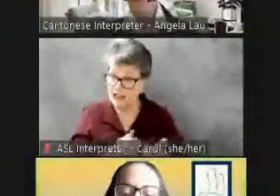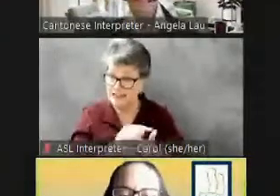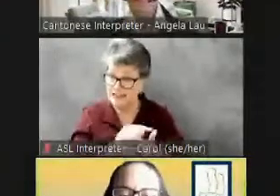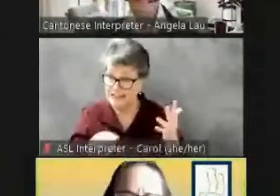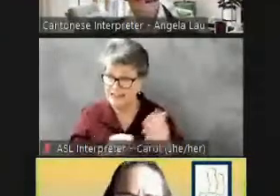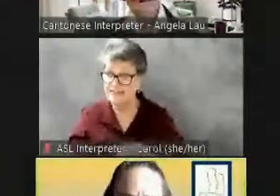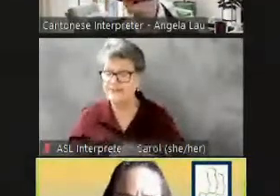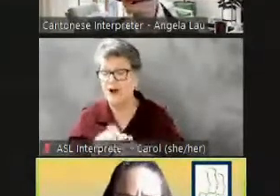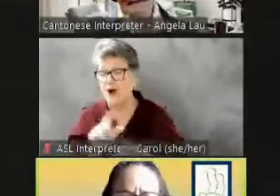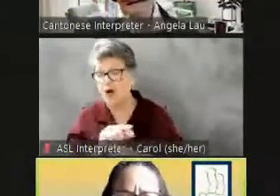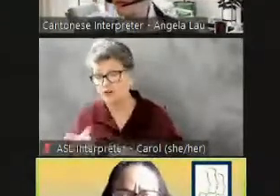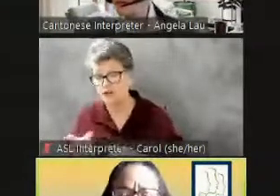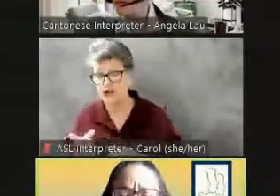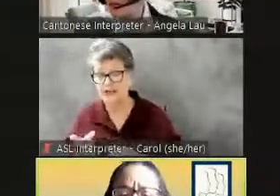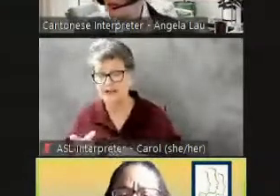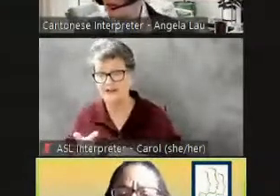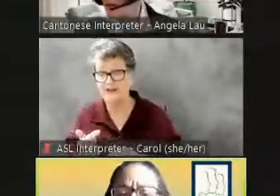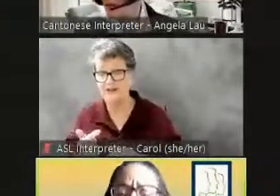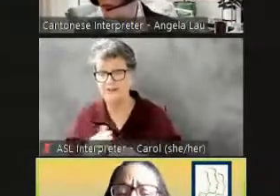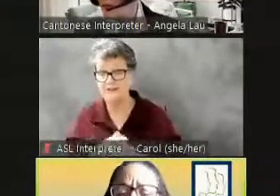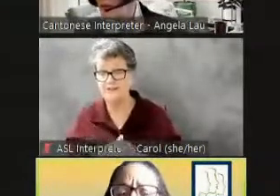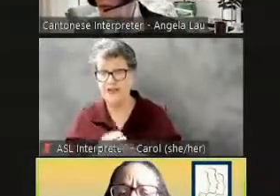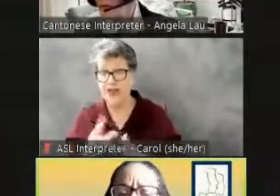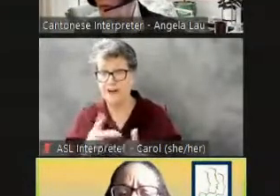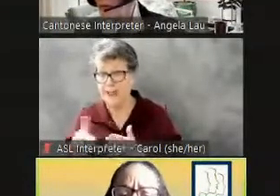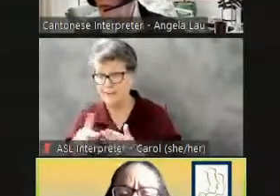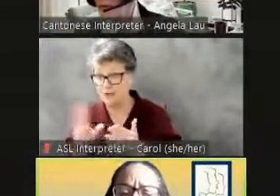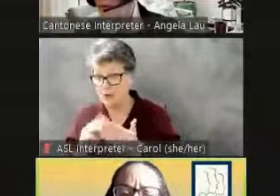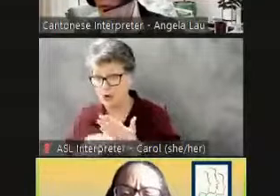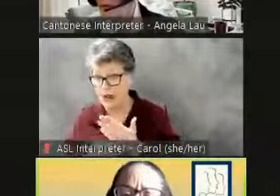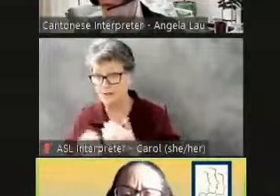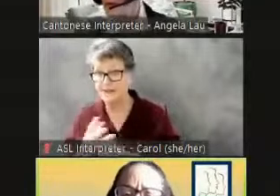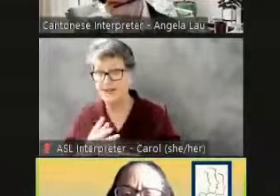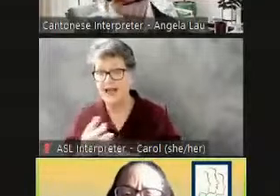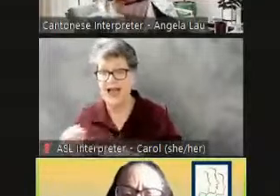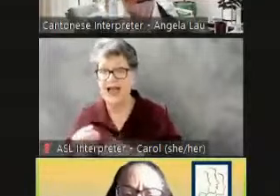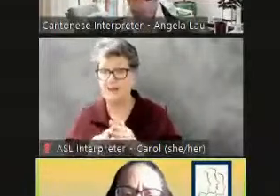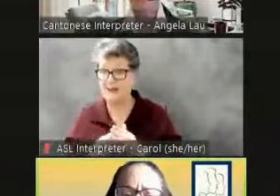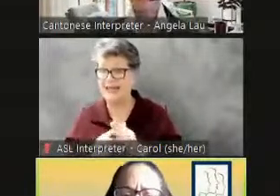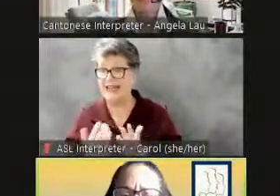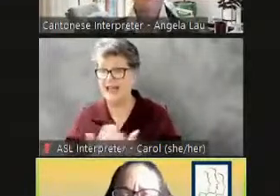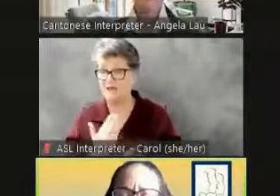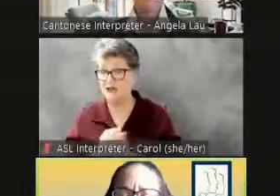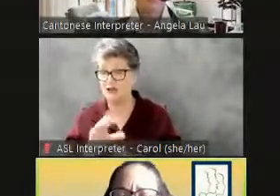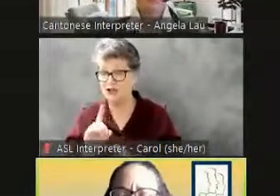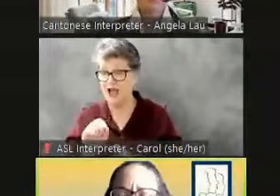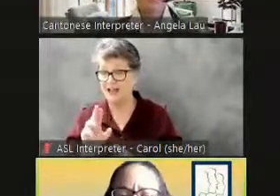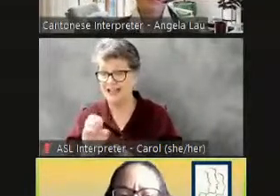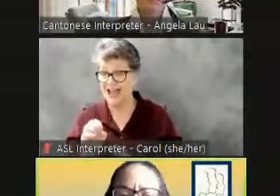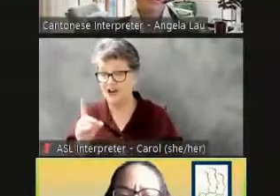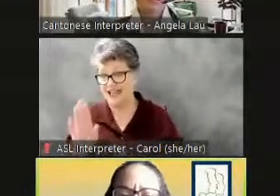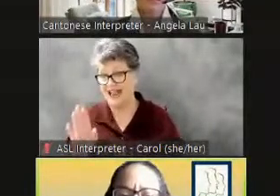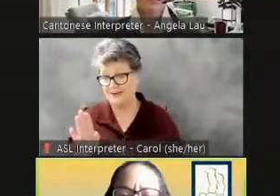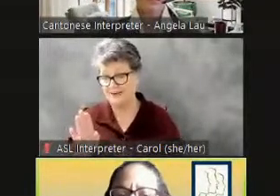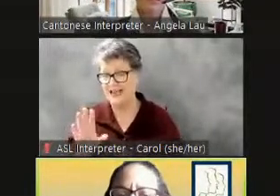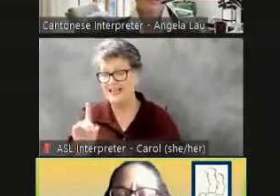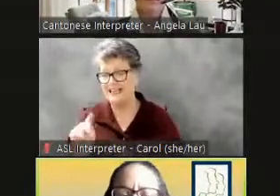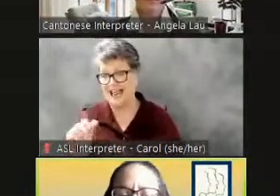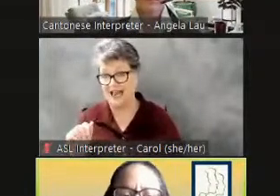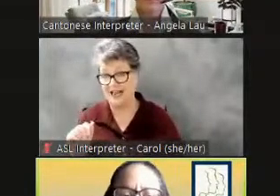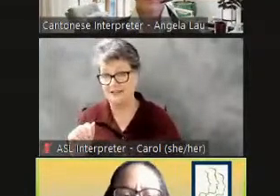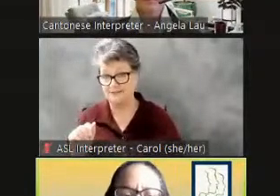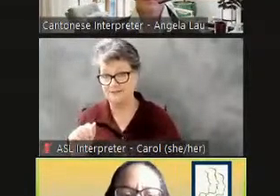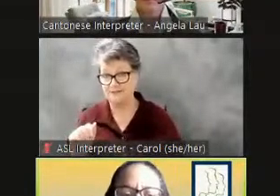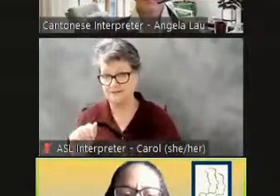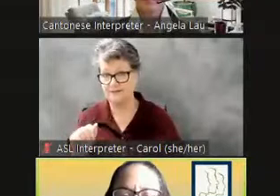our alternative payment programs, and of course, the beginnings of a new childcare data landscape designed to meet the needs of